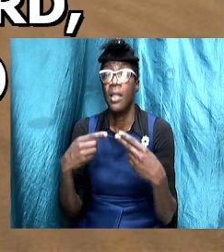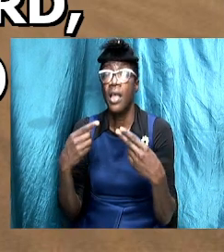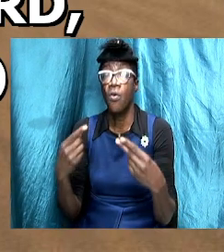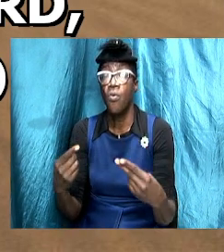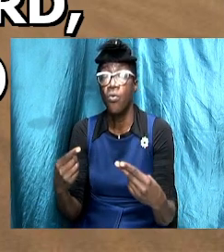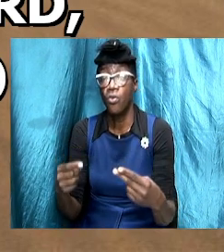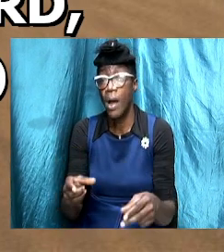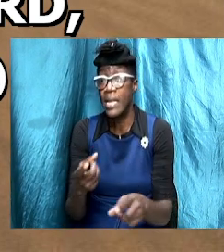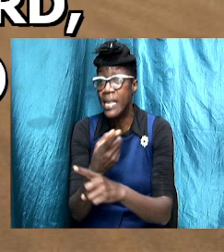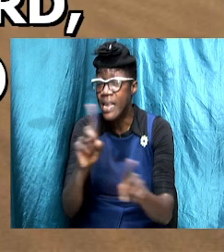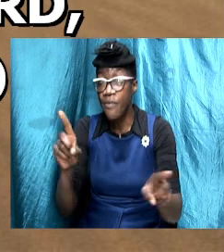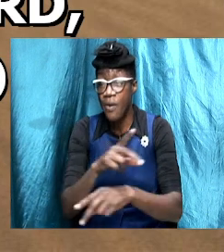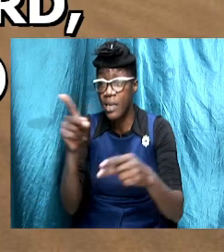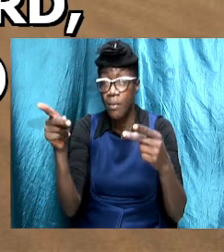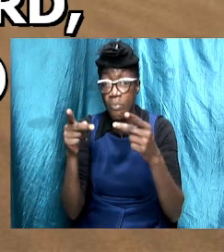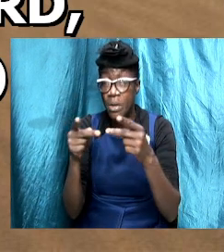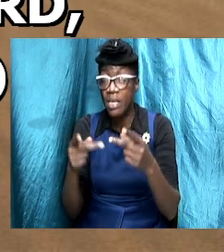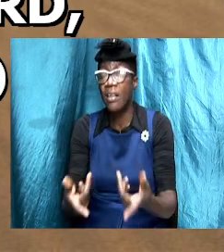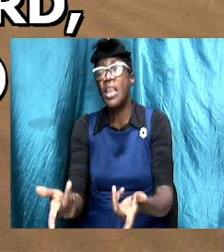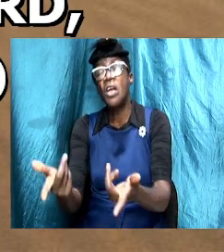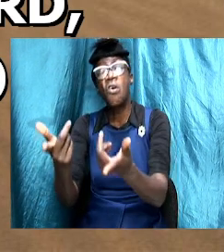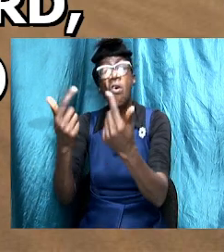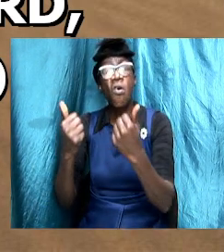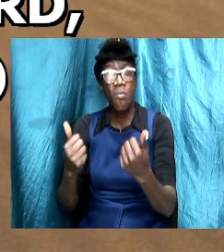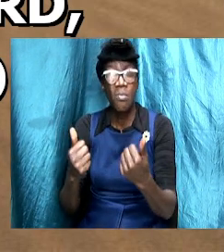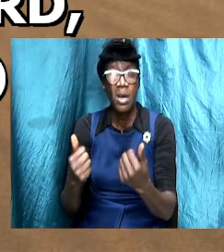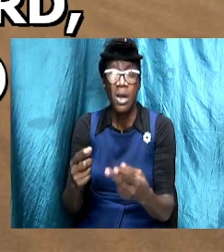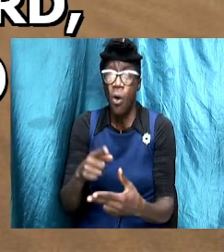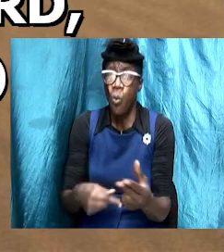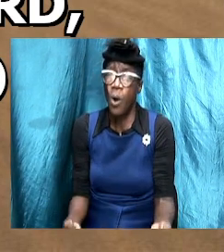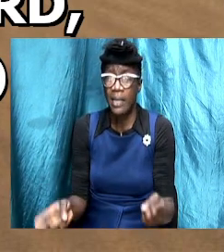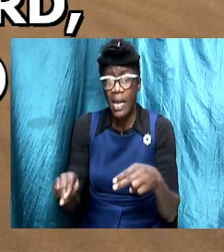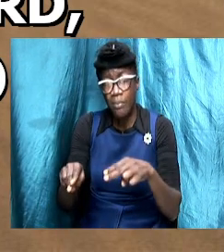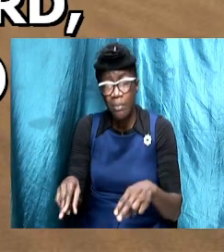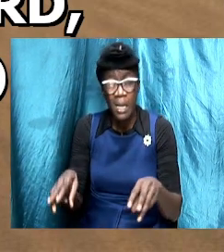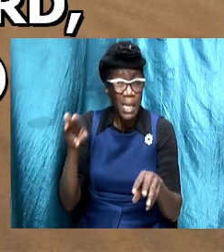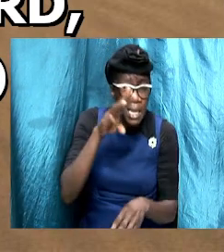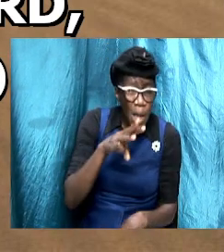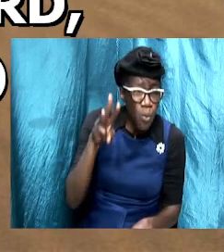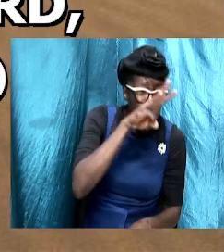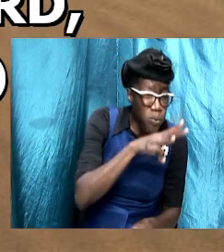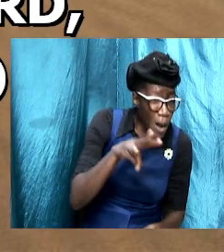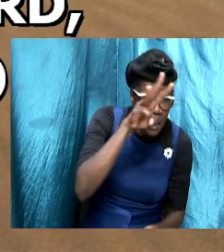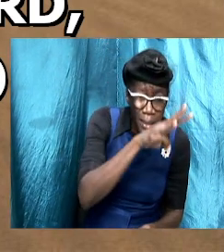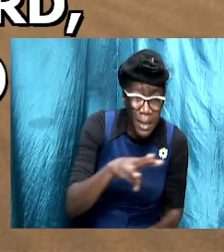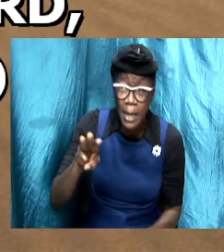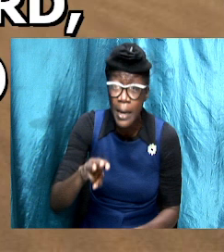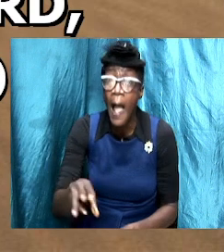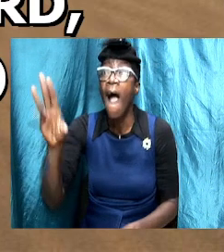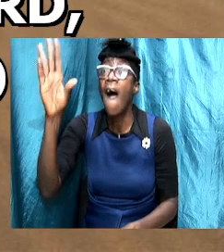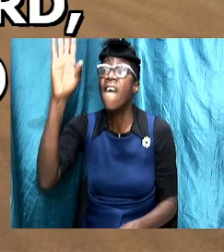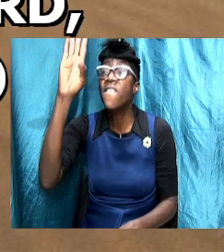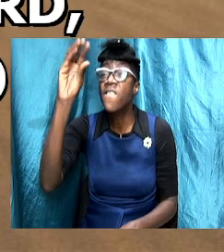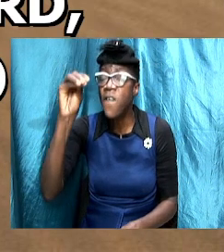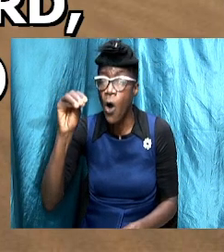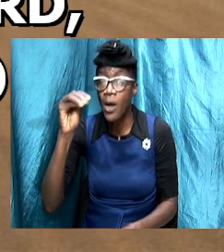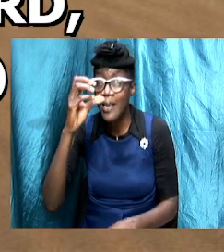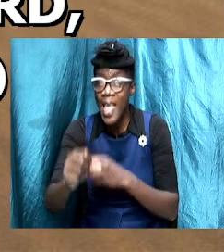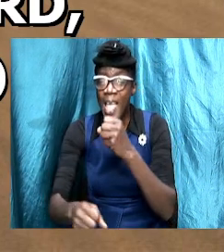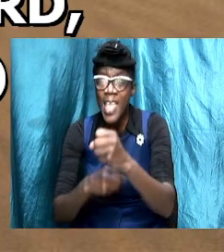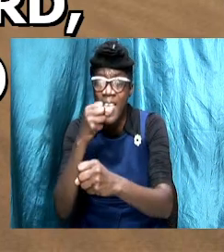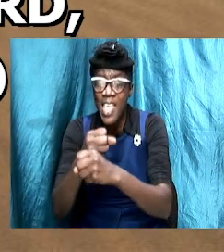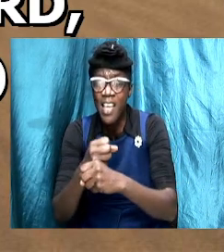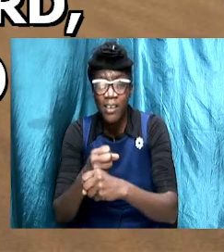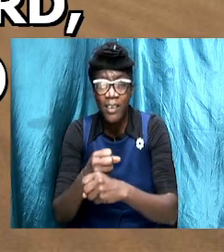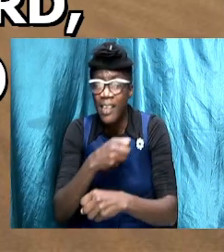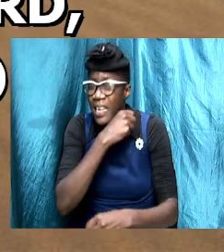Sinai region, and they came, and we know what happened. They wandered 40 years in the wilderness because they doubted God